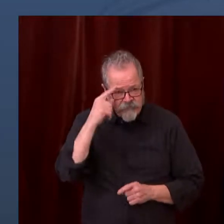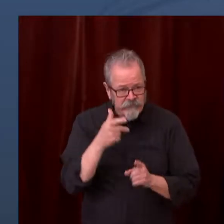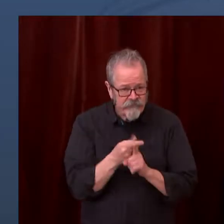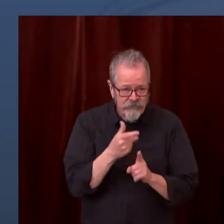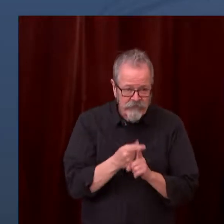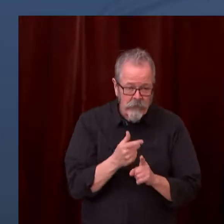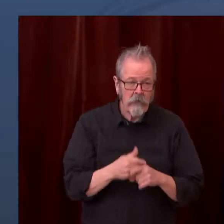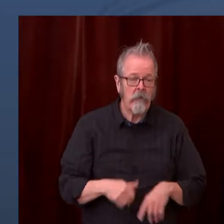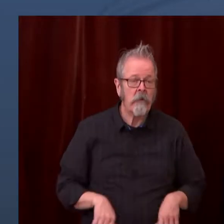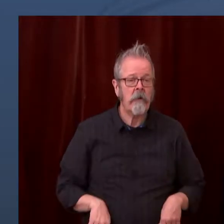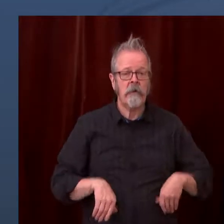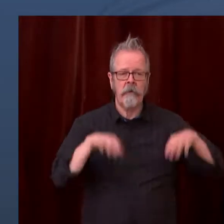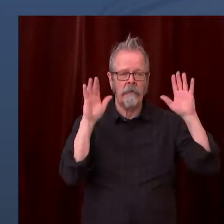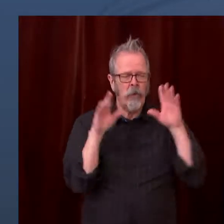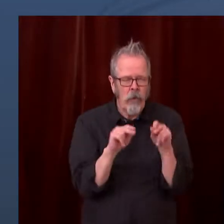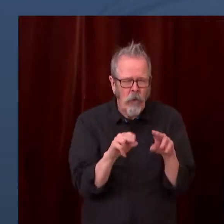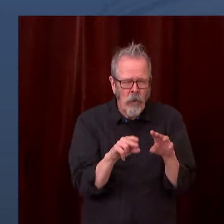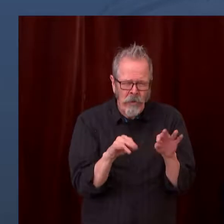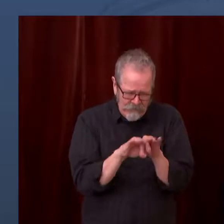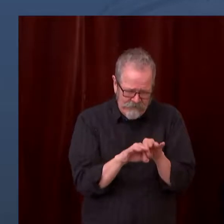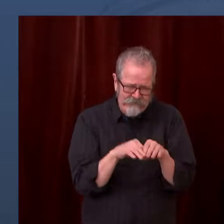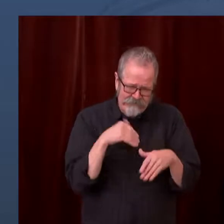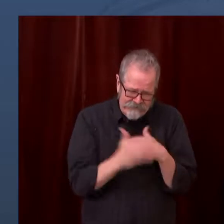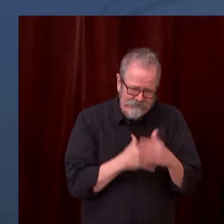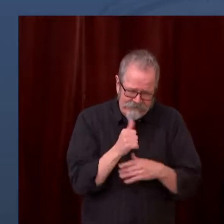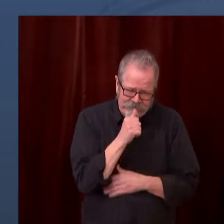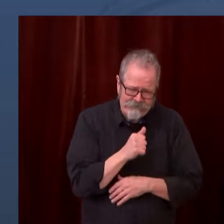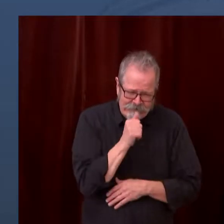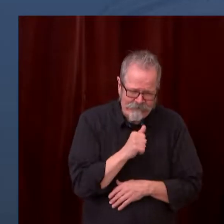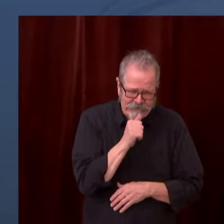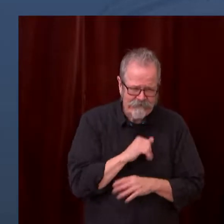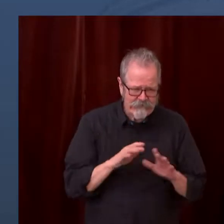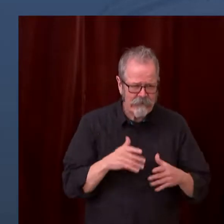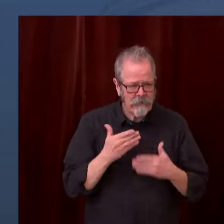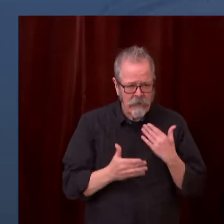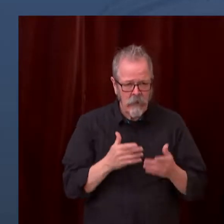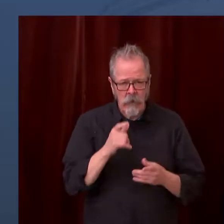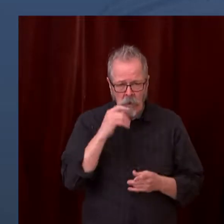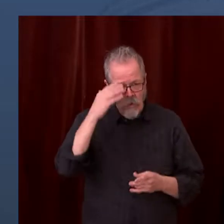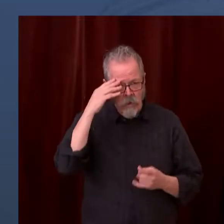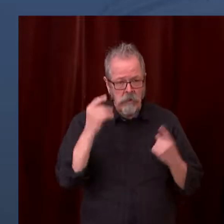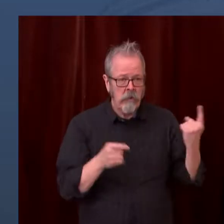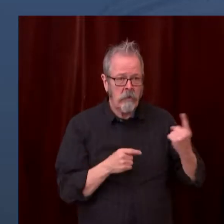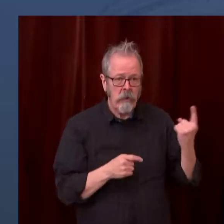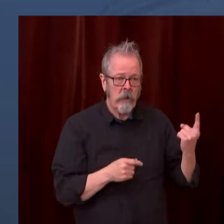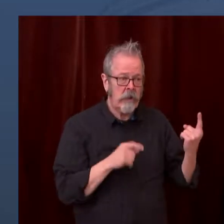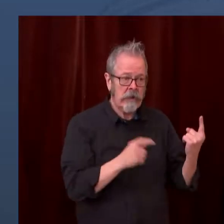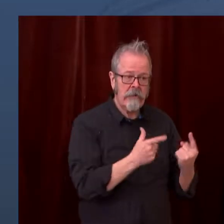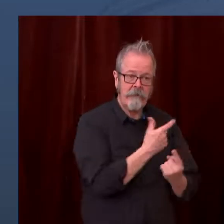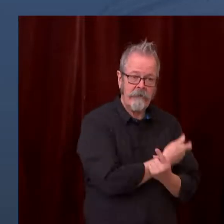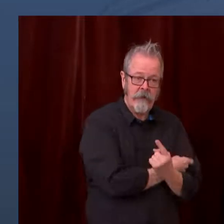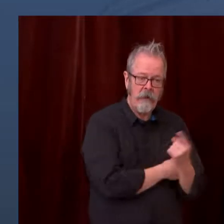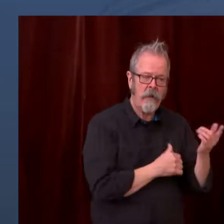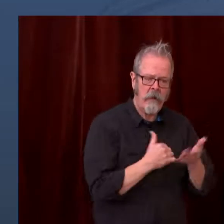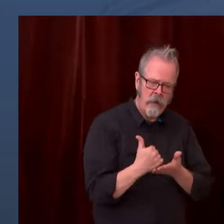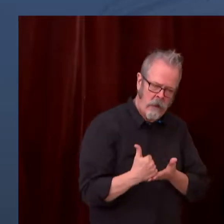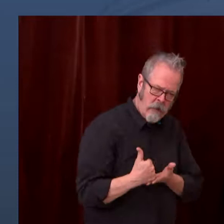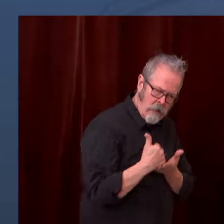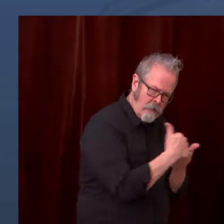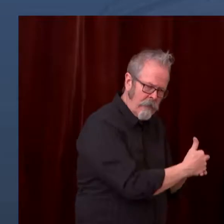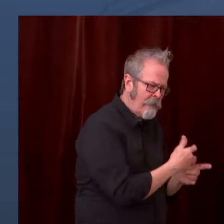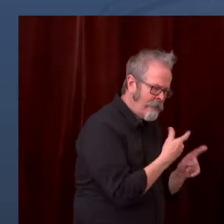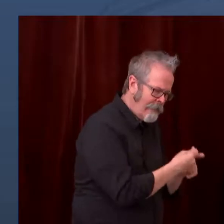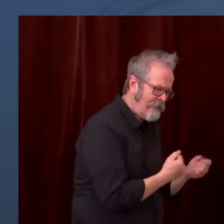seeking a vaccine, help them. We know it's challenging. We know it's frustrating. We are trying to make it better for you, and we want you all to